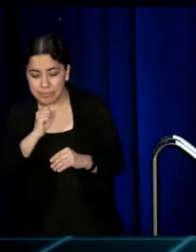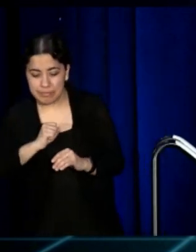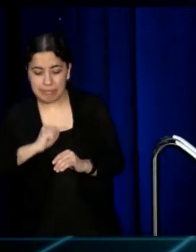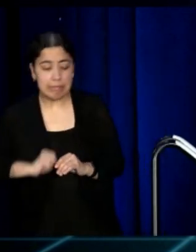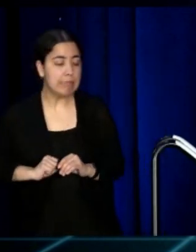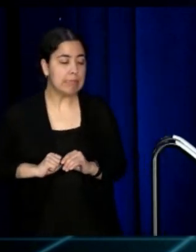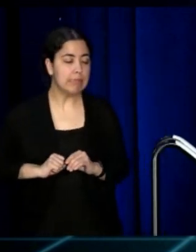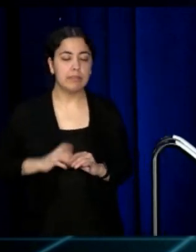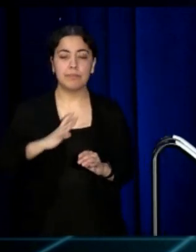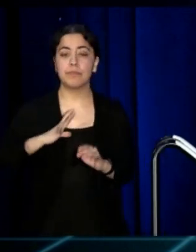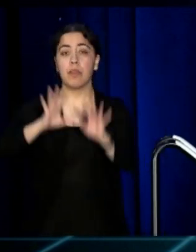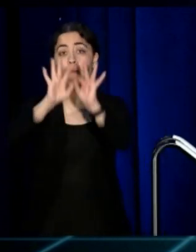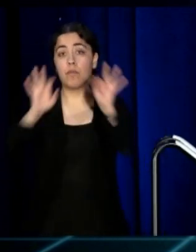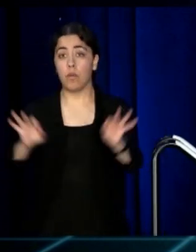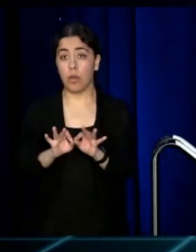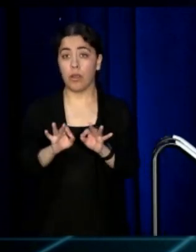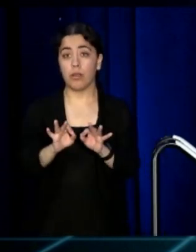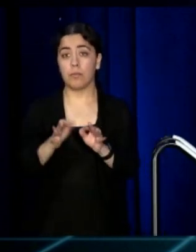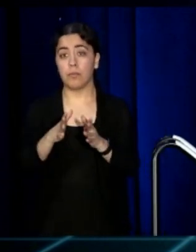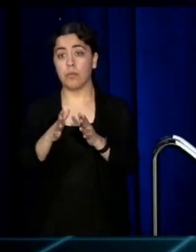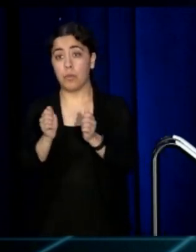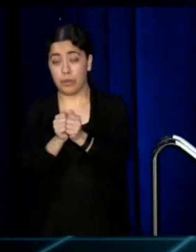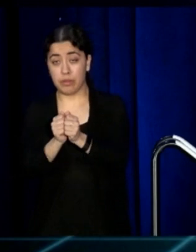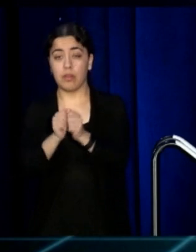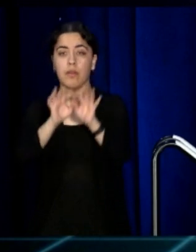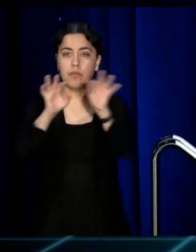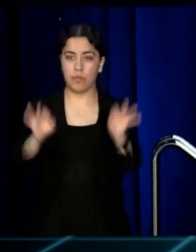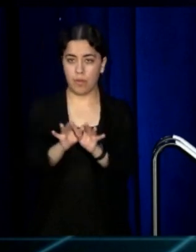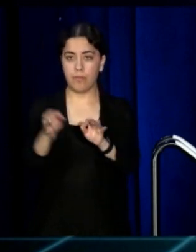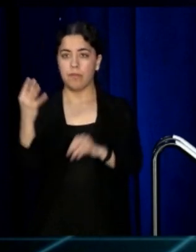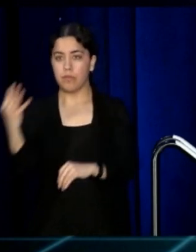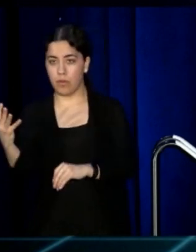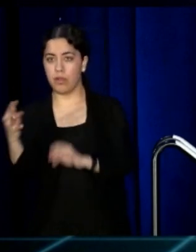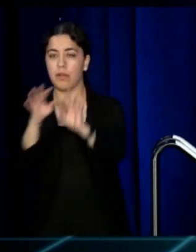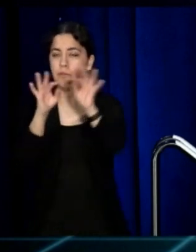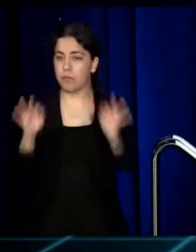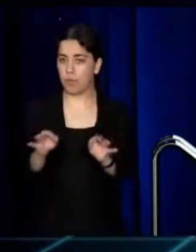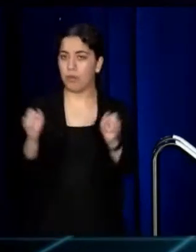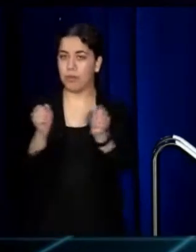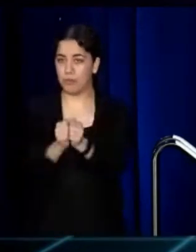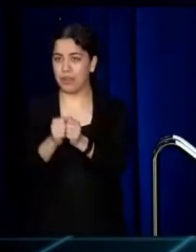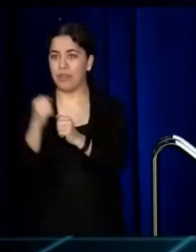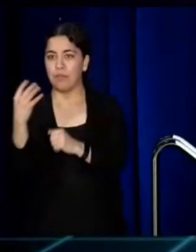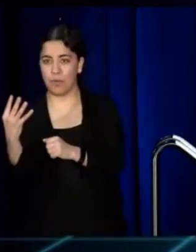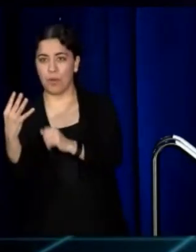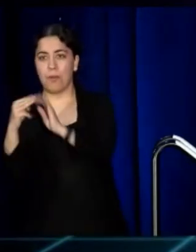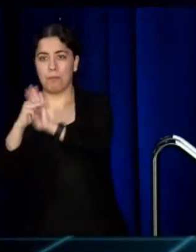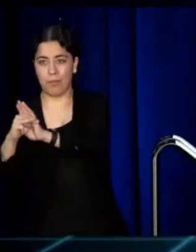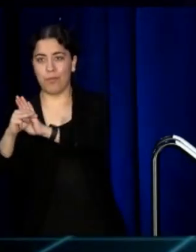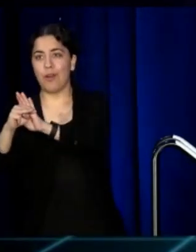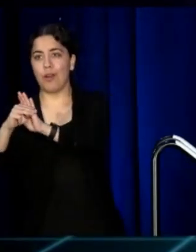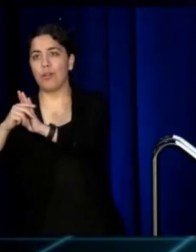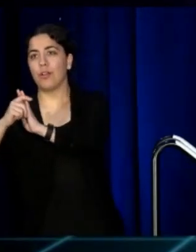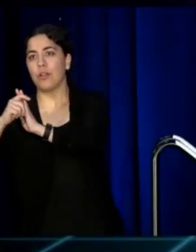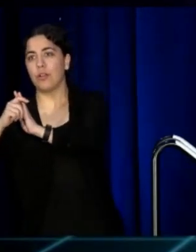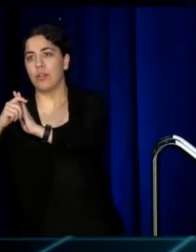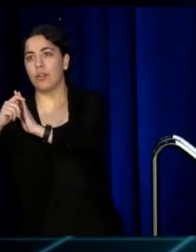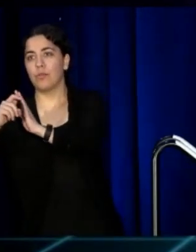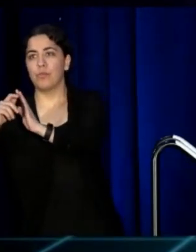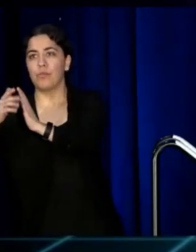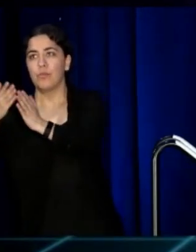Form with, form for, form with model article, and then you just render a form text field and a